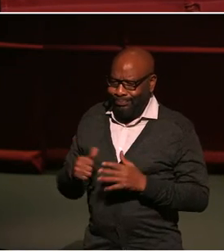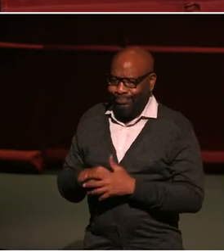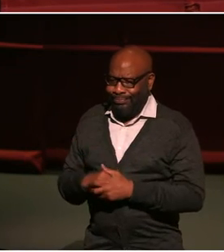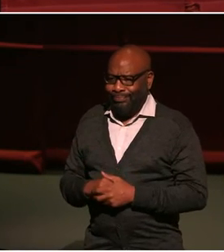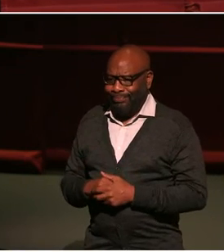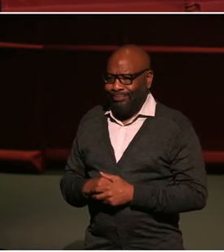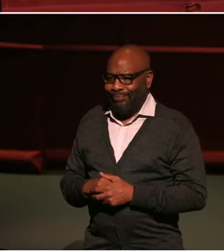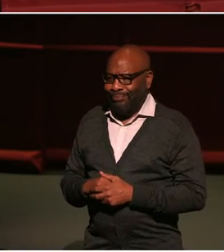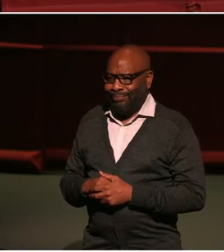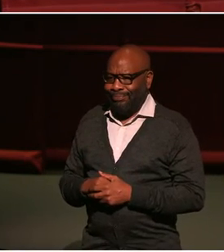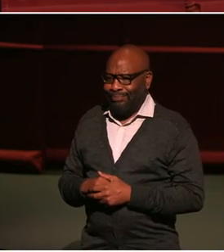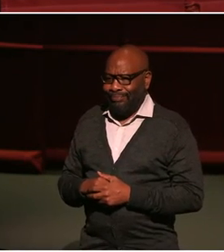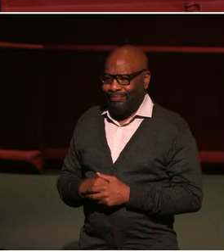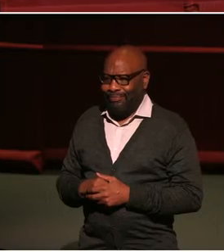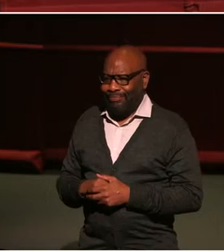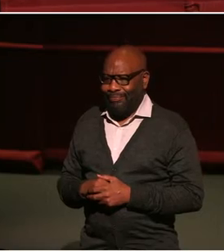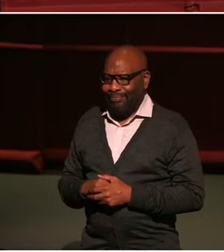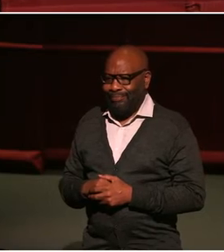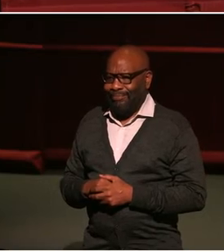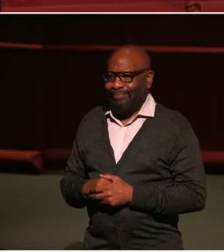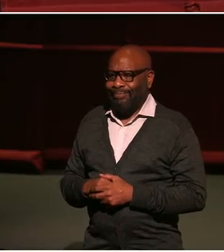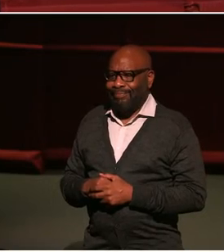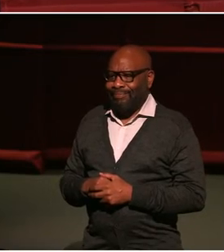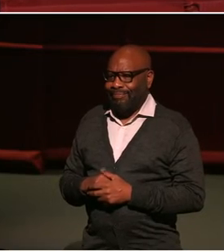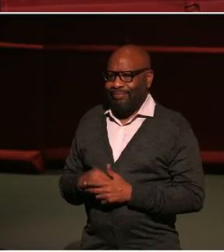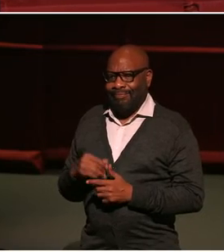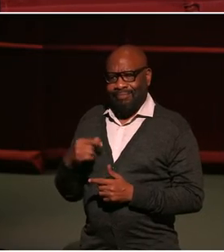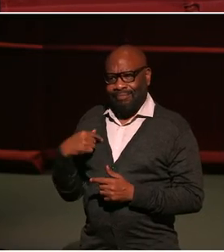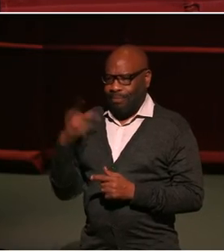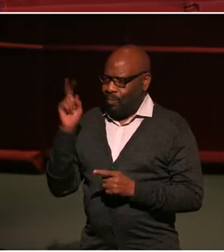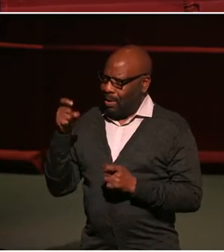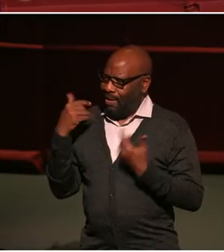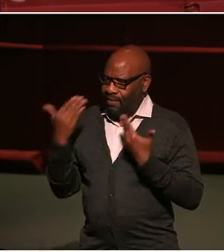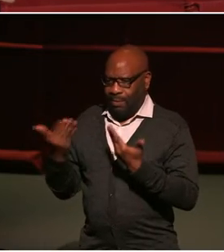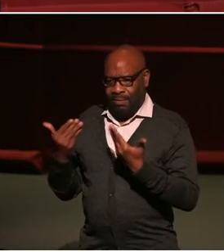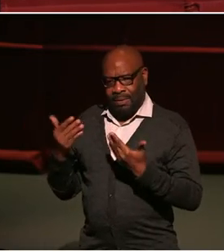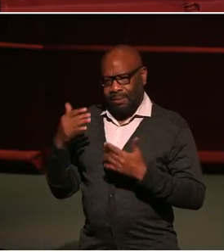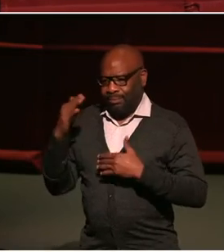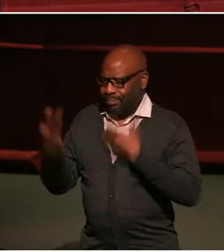had to be open, like Yosemite Sam.